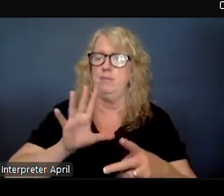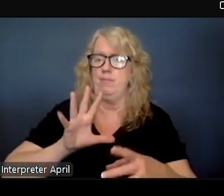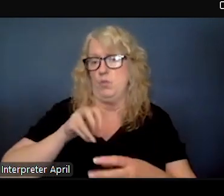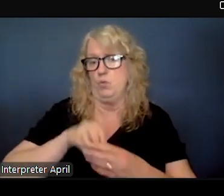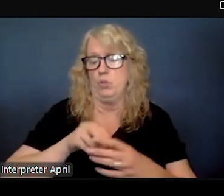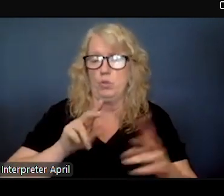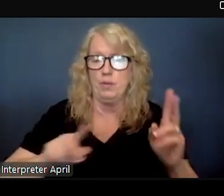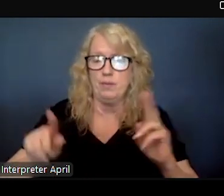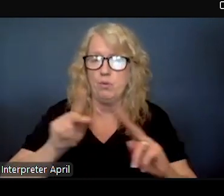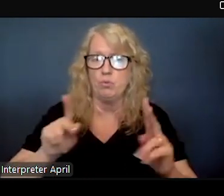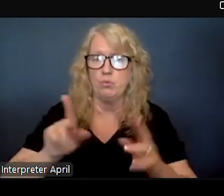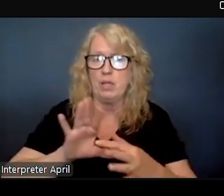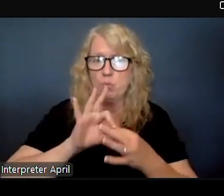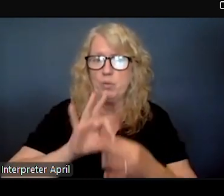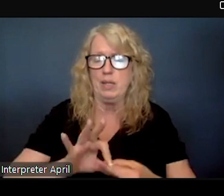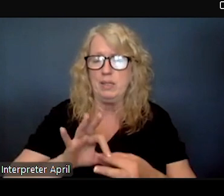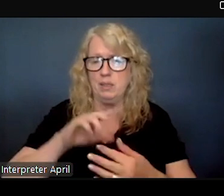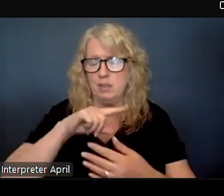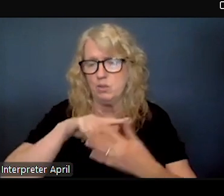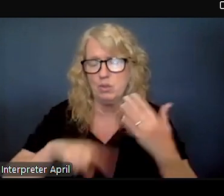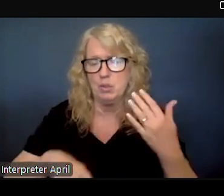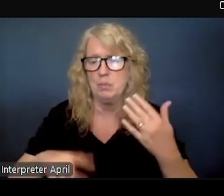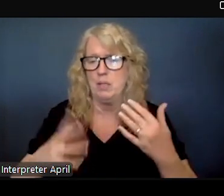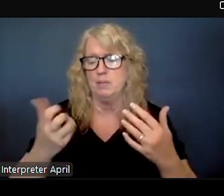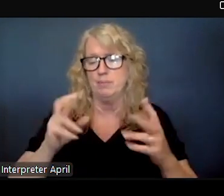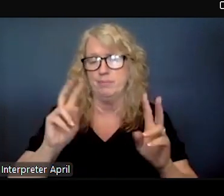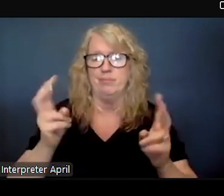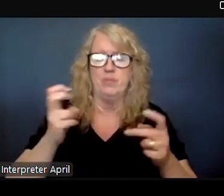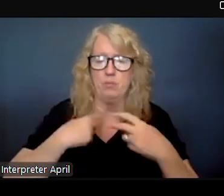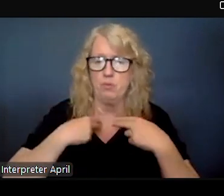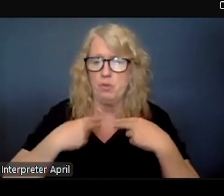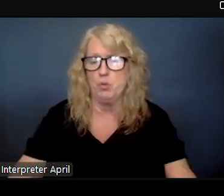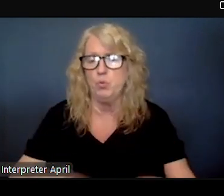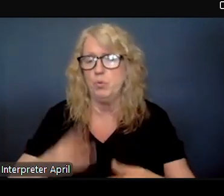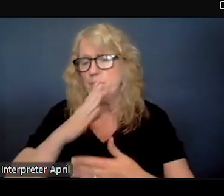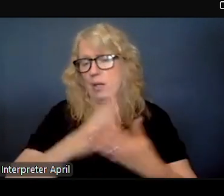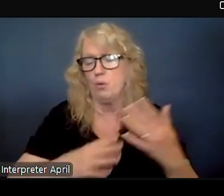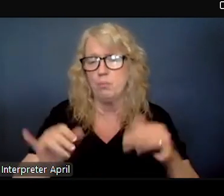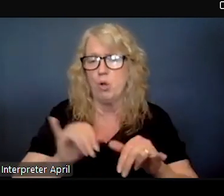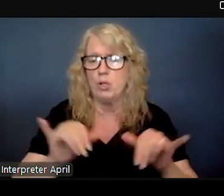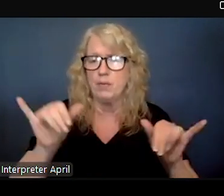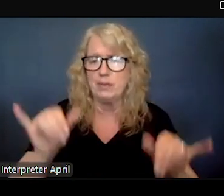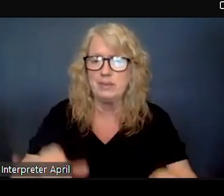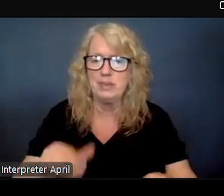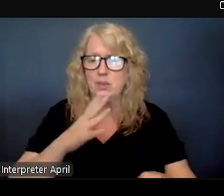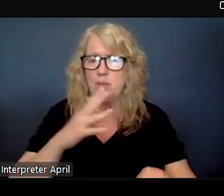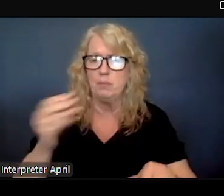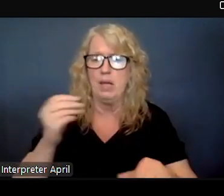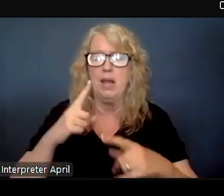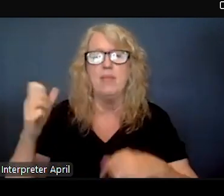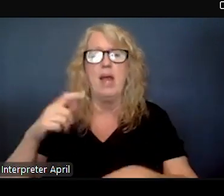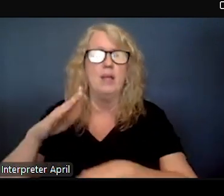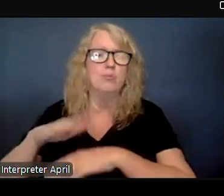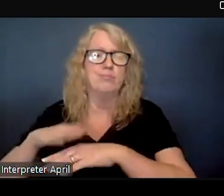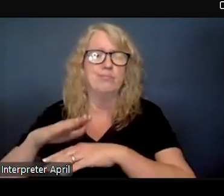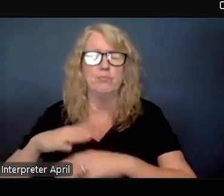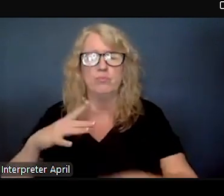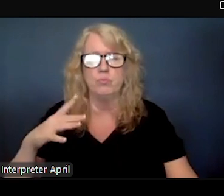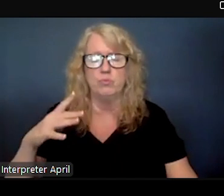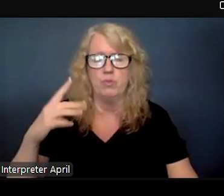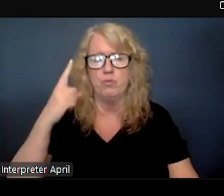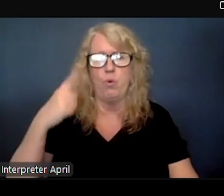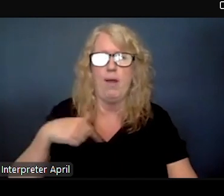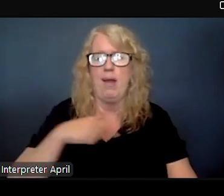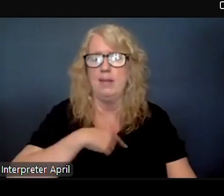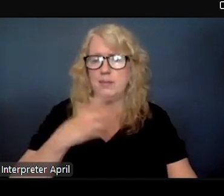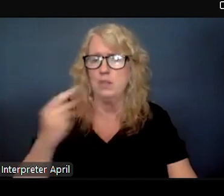folks related to these types of things. So part of the humans that are part of the system, it also brings a flag for us. And so